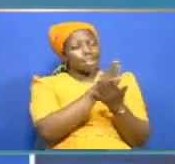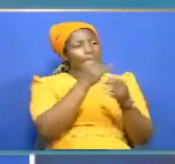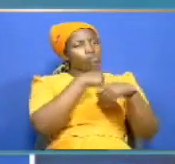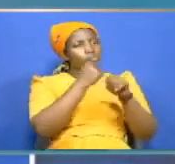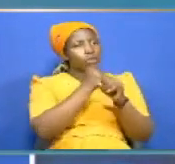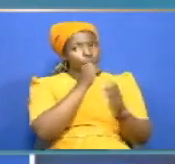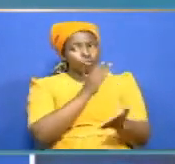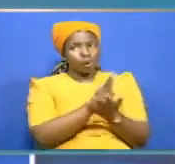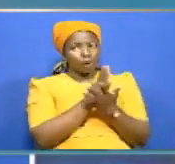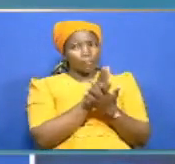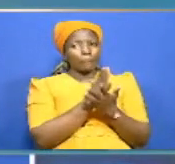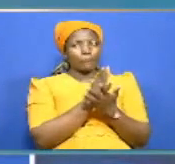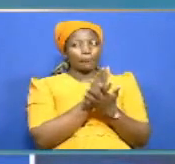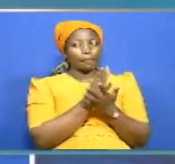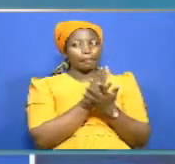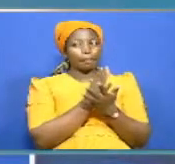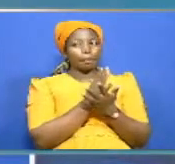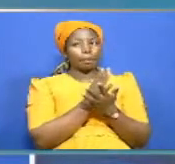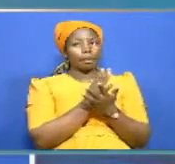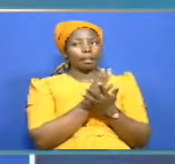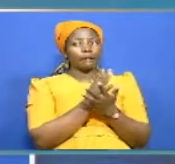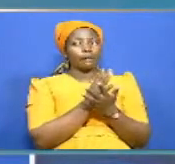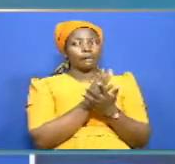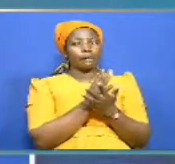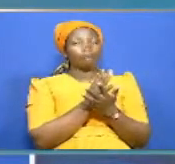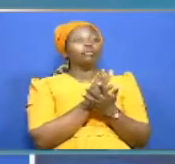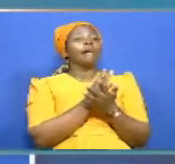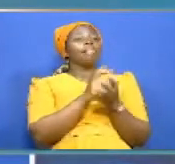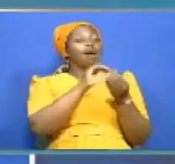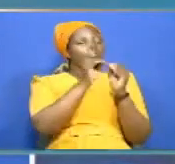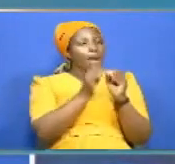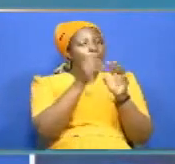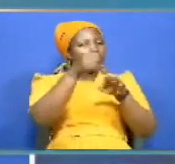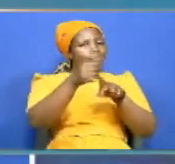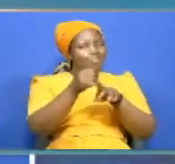ensure that the curve is flattened?